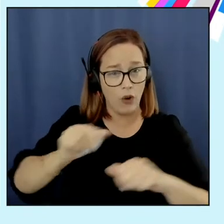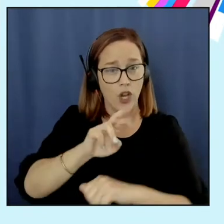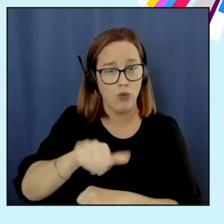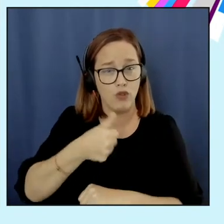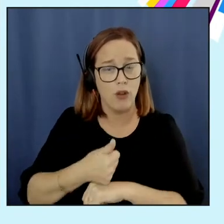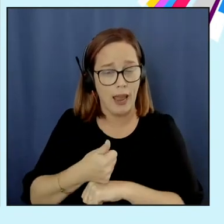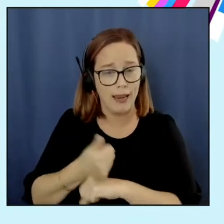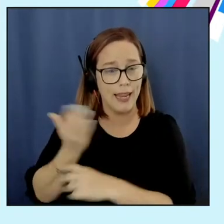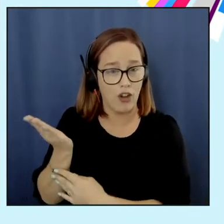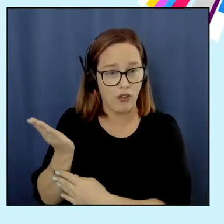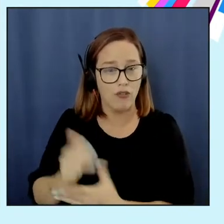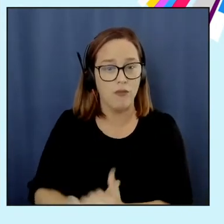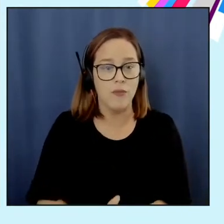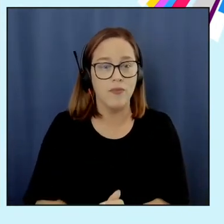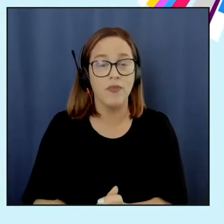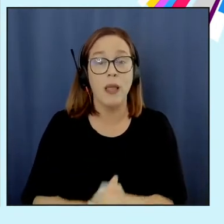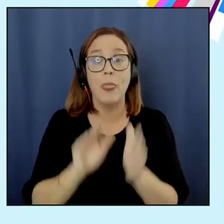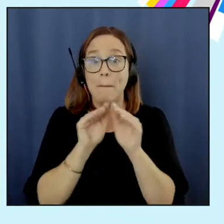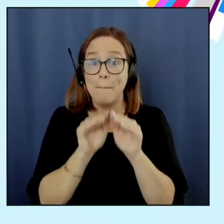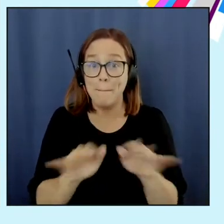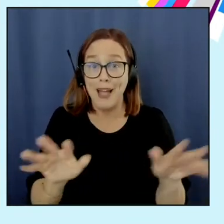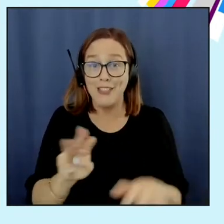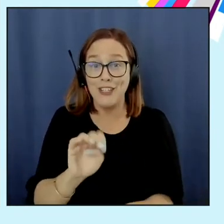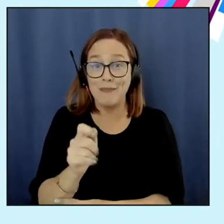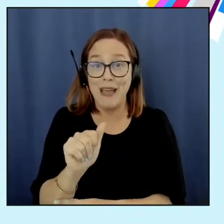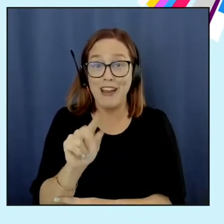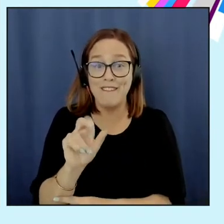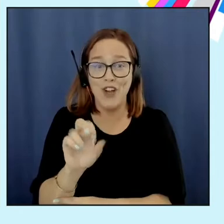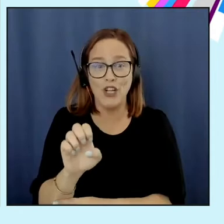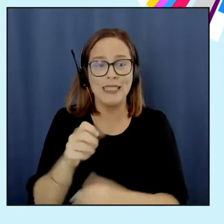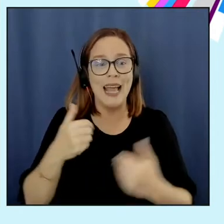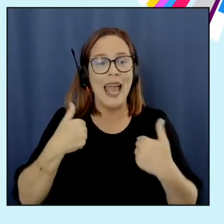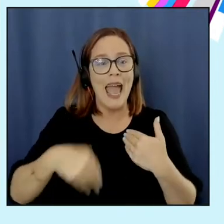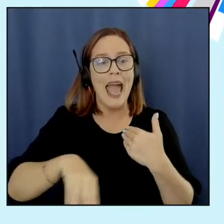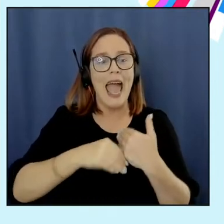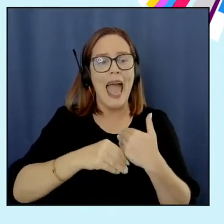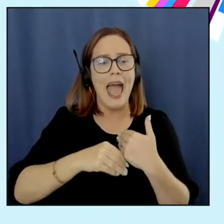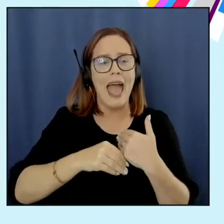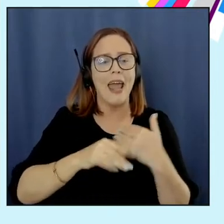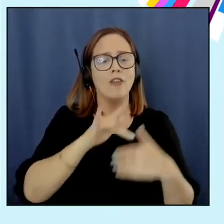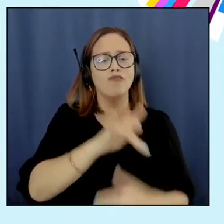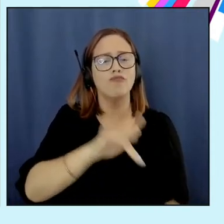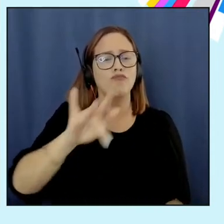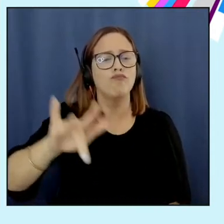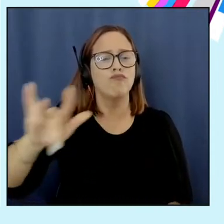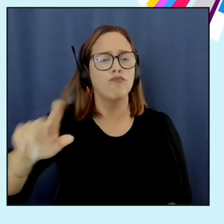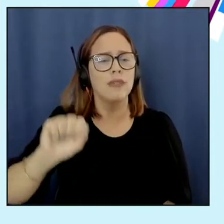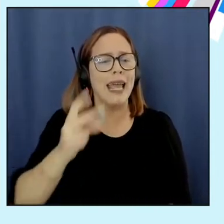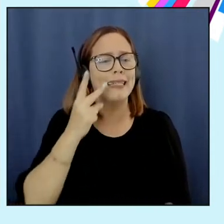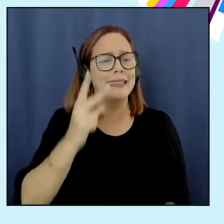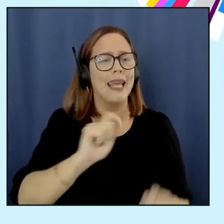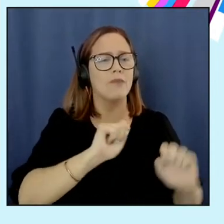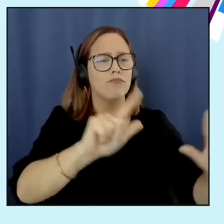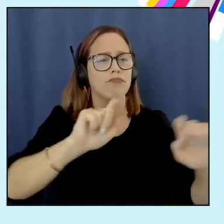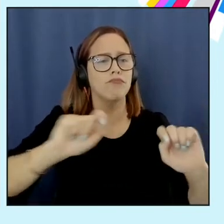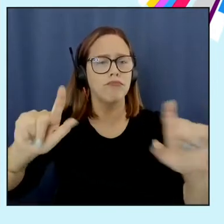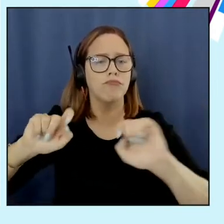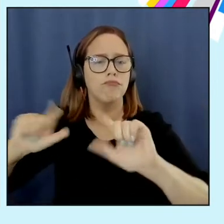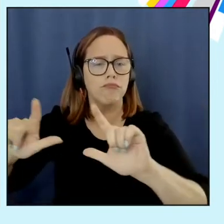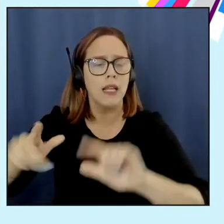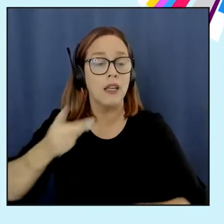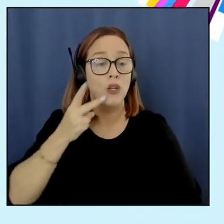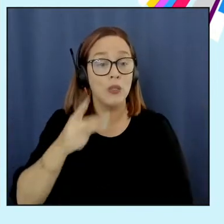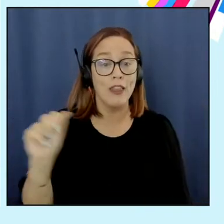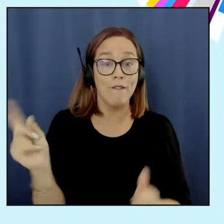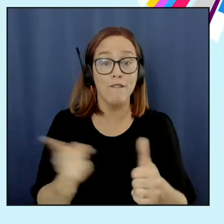the magic of the metaverse lets us add touchstones into the past. So the video screens near Stonewall show the first Pride Parade in